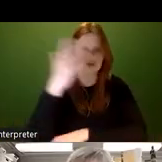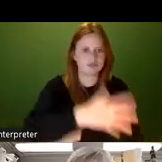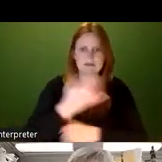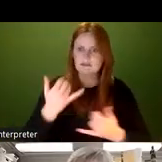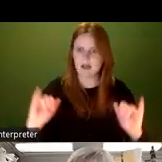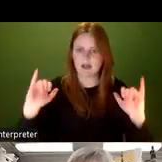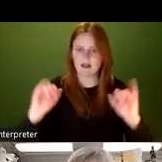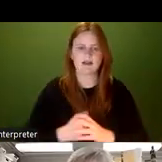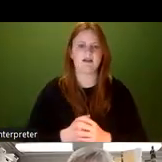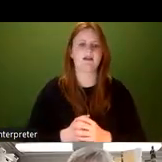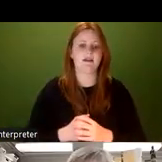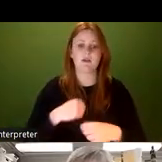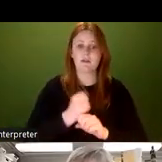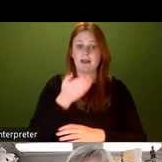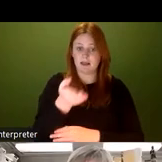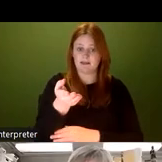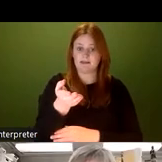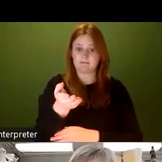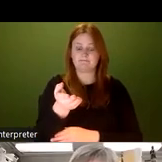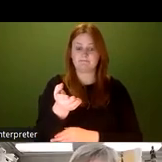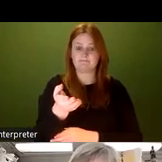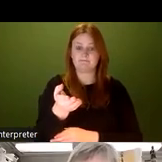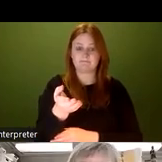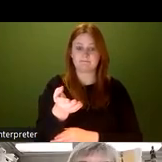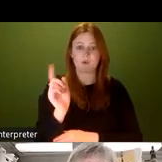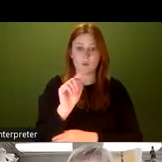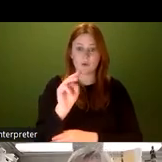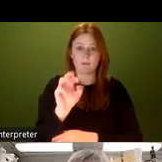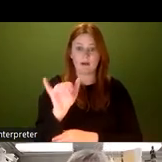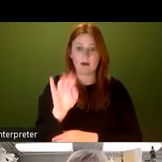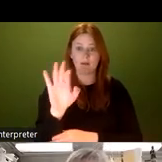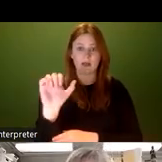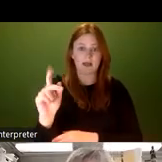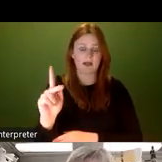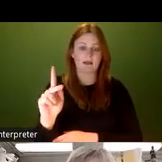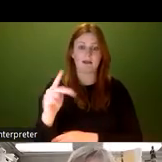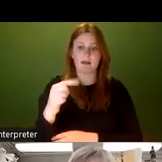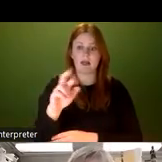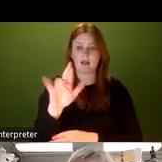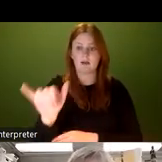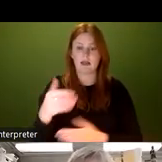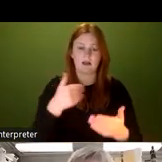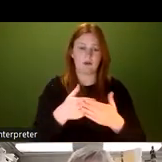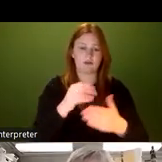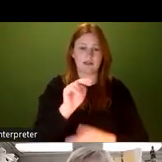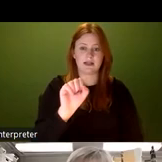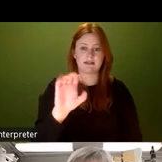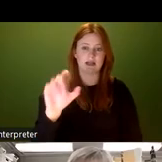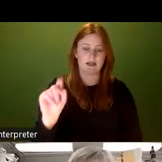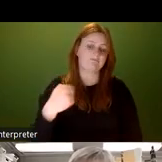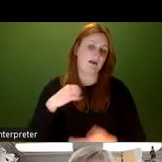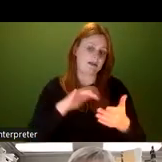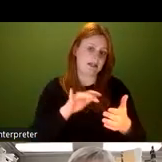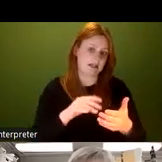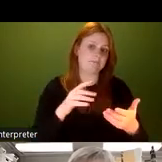made this, and this was shown in the Mary E. Black Gallery, right next to NASCAD, where I was studying and finishing